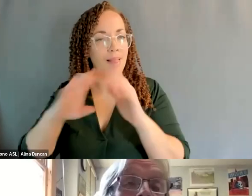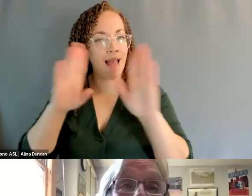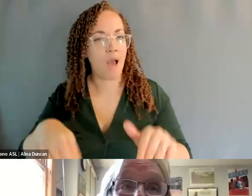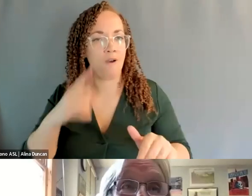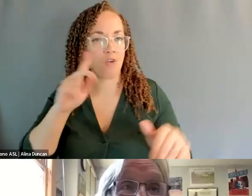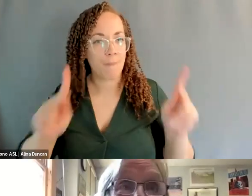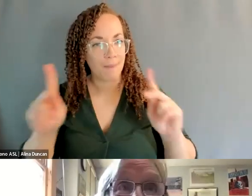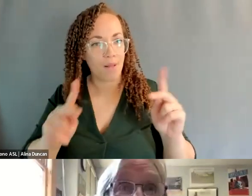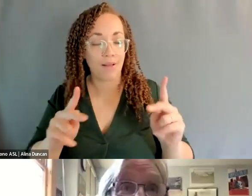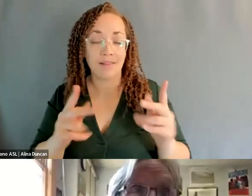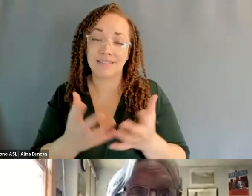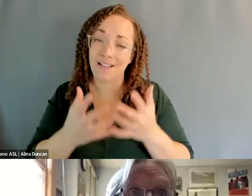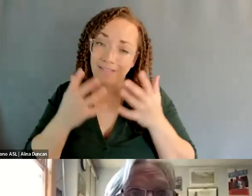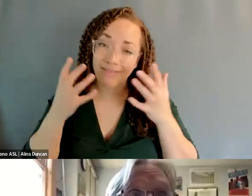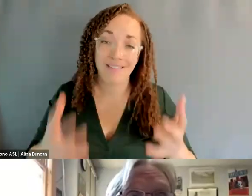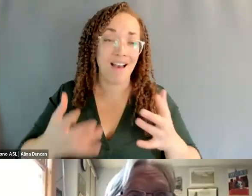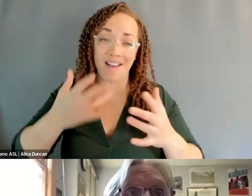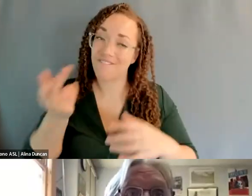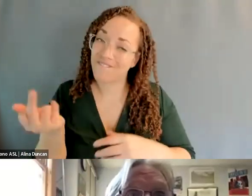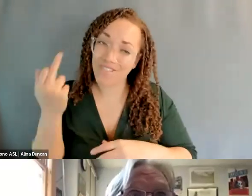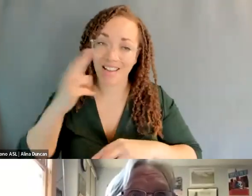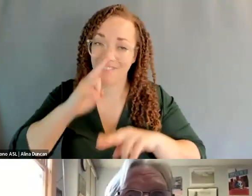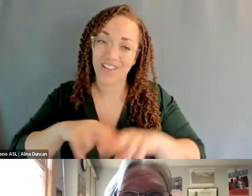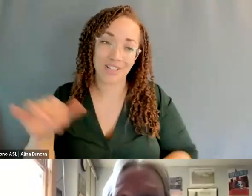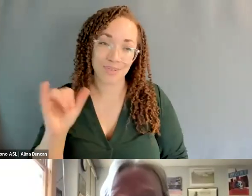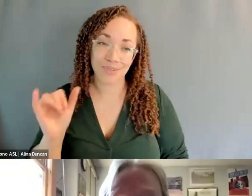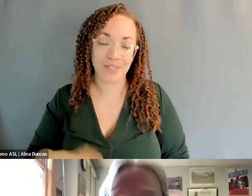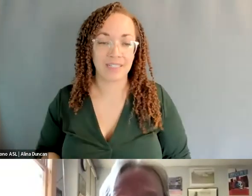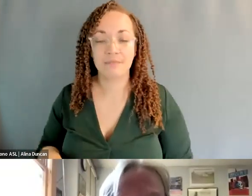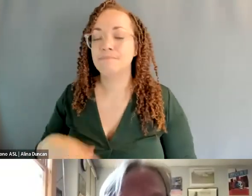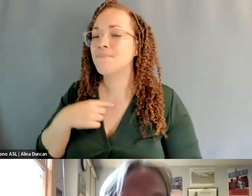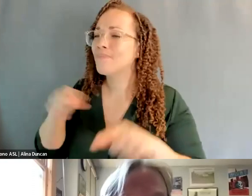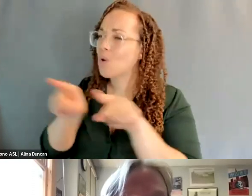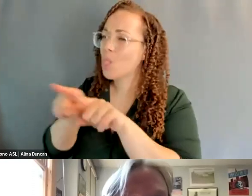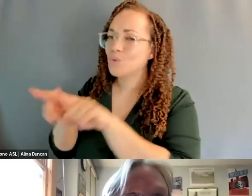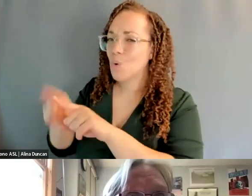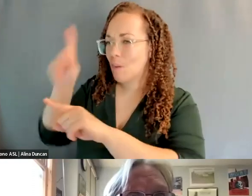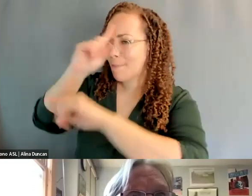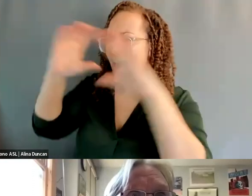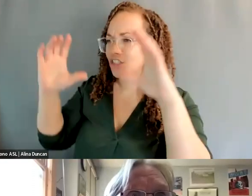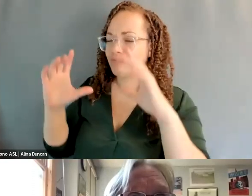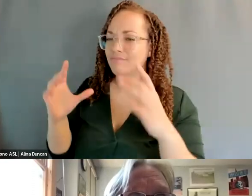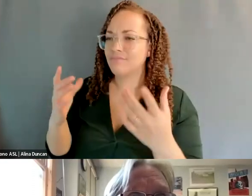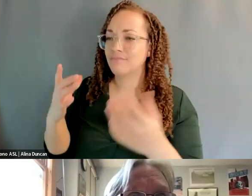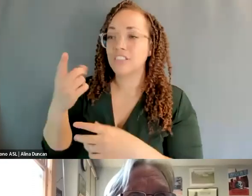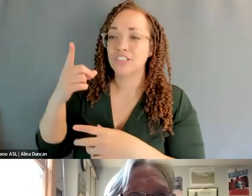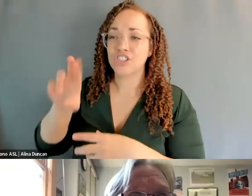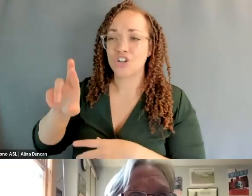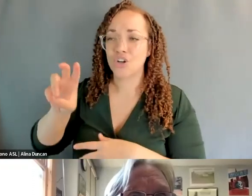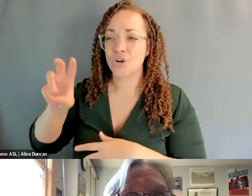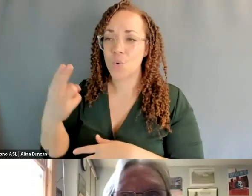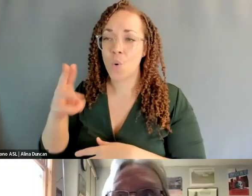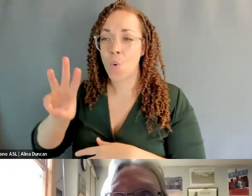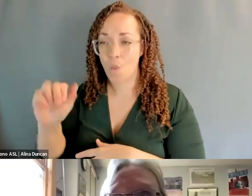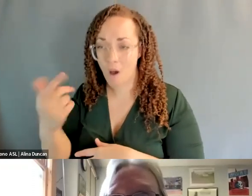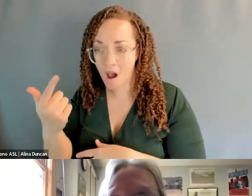It's a lot of fucking fun too. I mean, I also imagine, Dr. Hwang, you're speaking to the